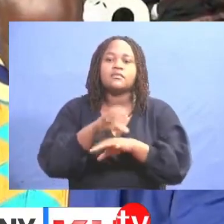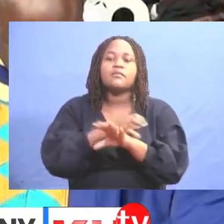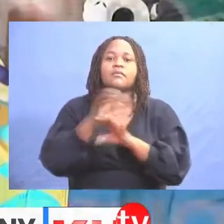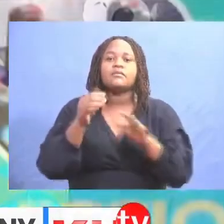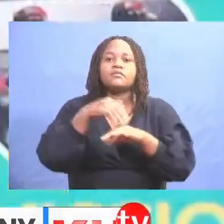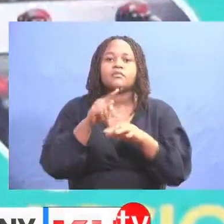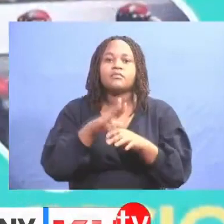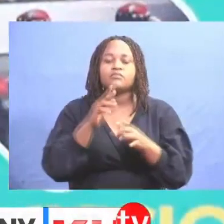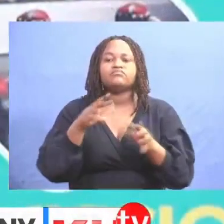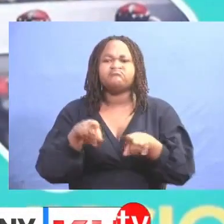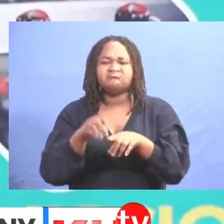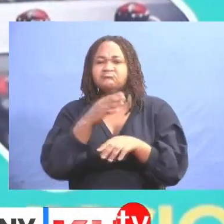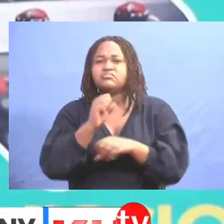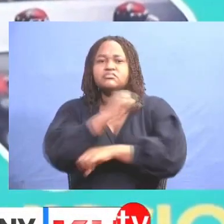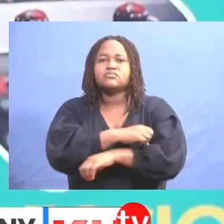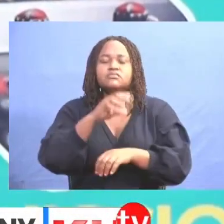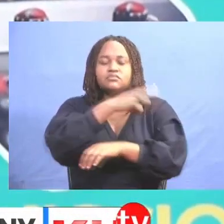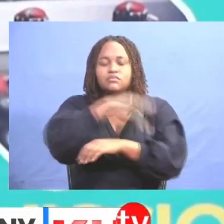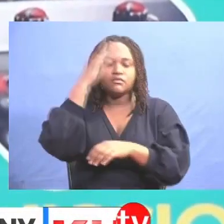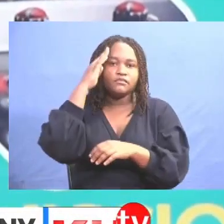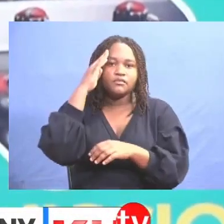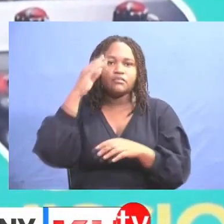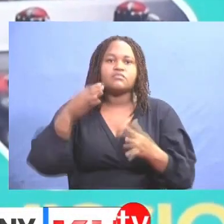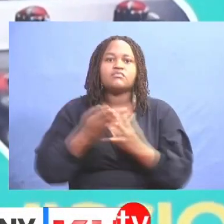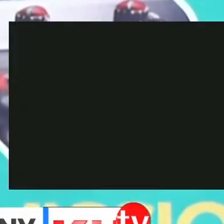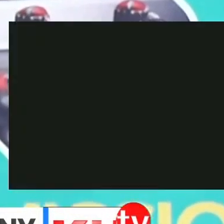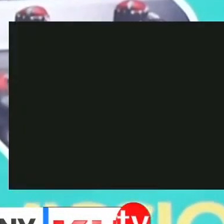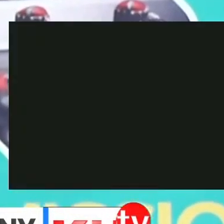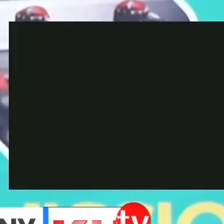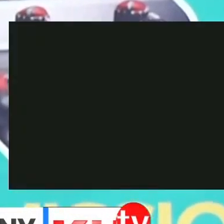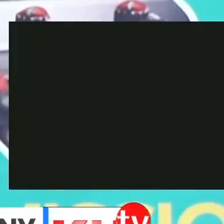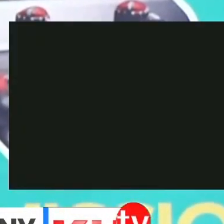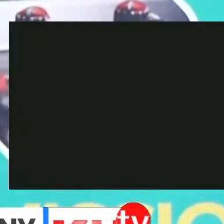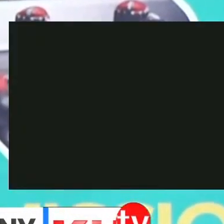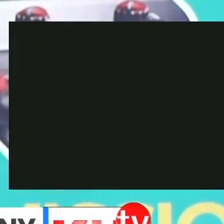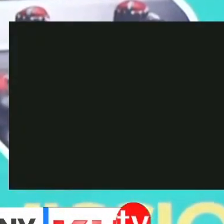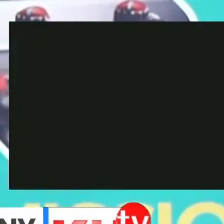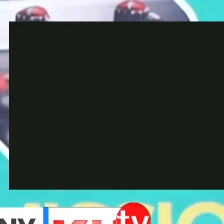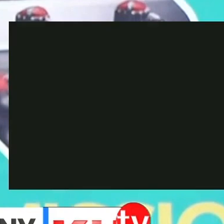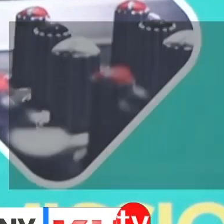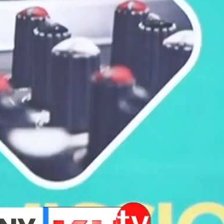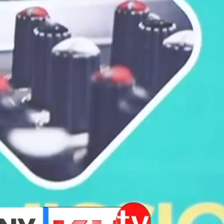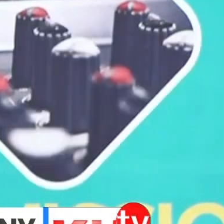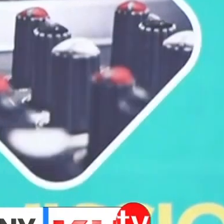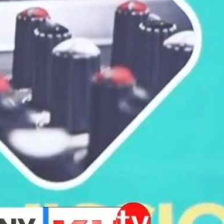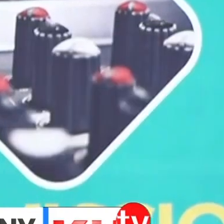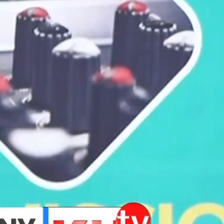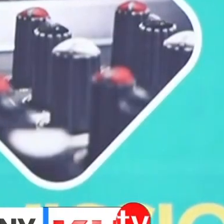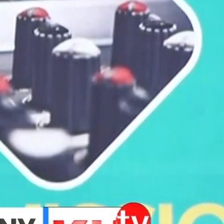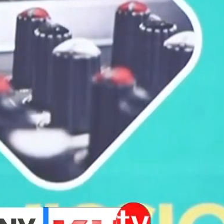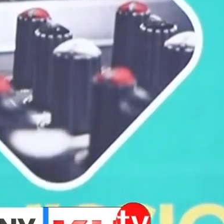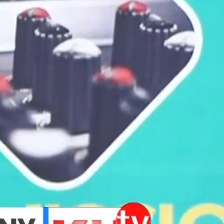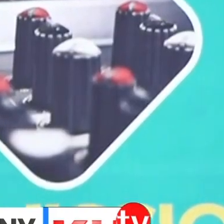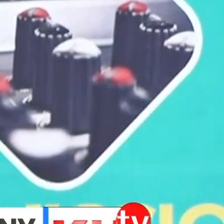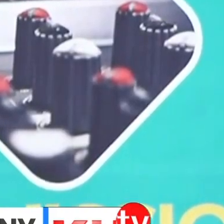KU, especially in my school, a school of agriculture, through sustainable development. Then you'll be able to earn the qualifications to enable you foster